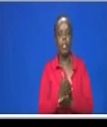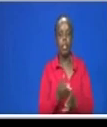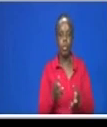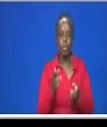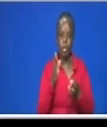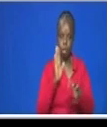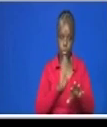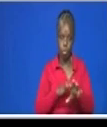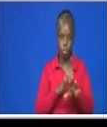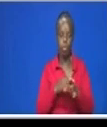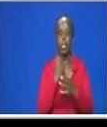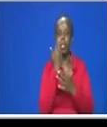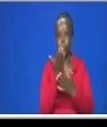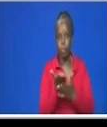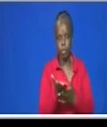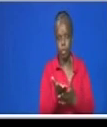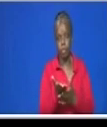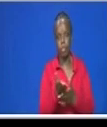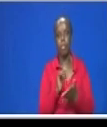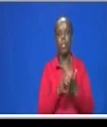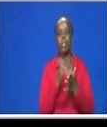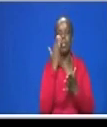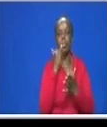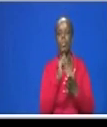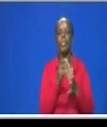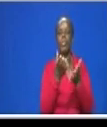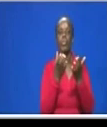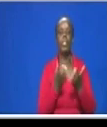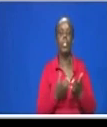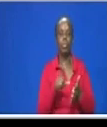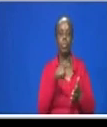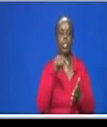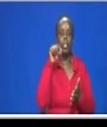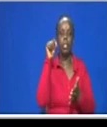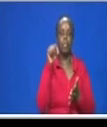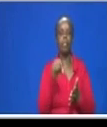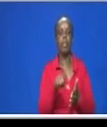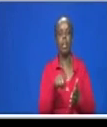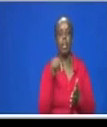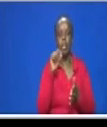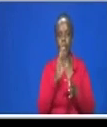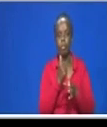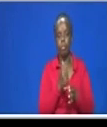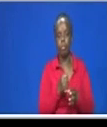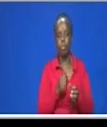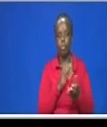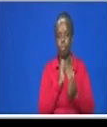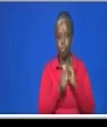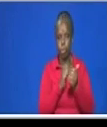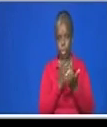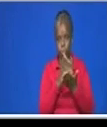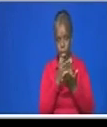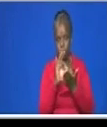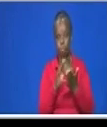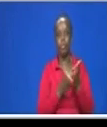relevant responses. So that is why you need to identify from which part